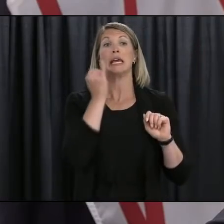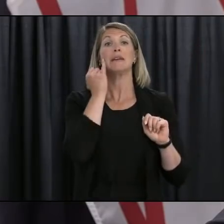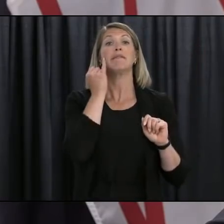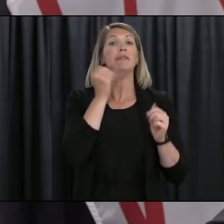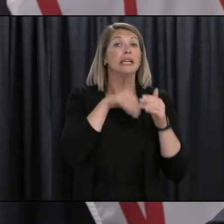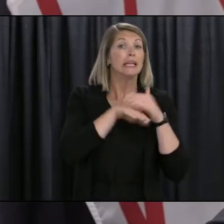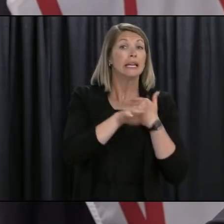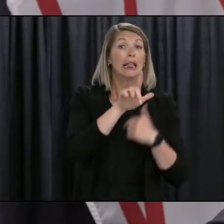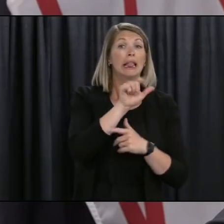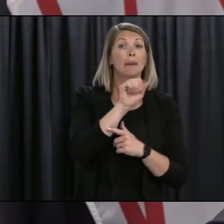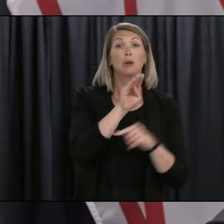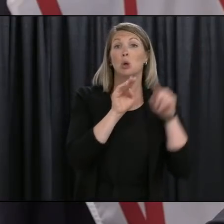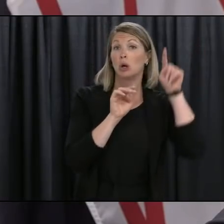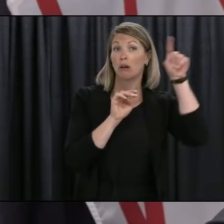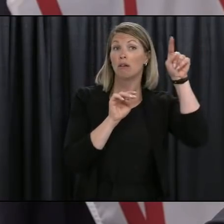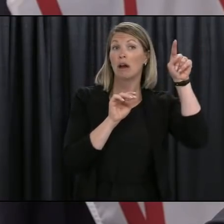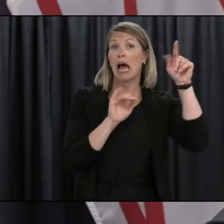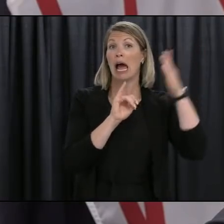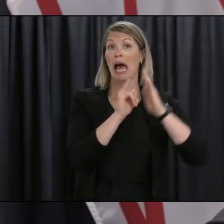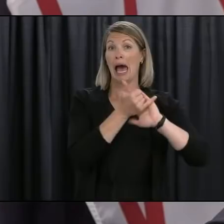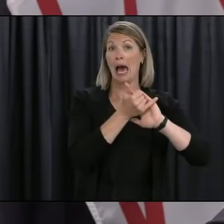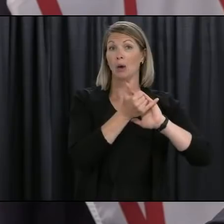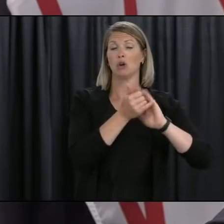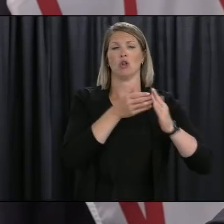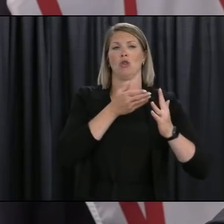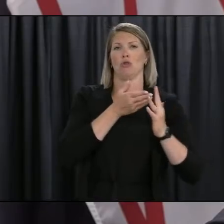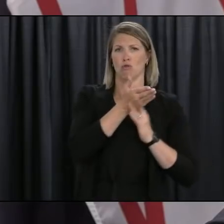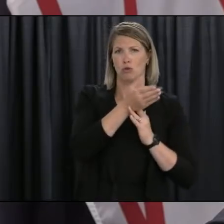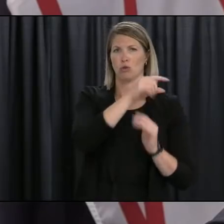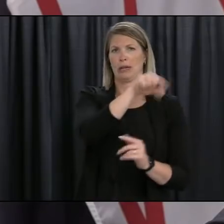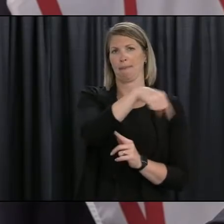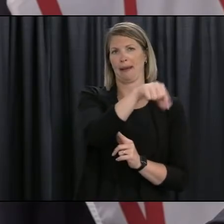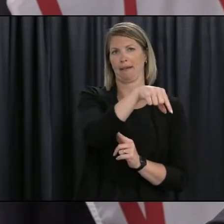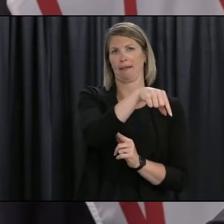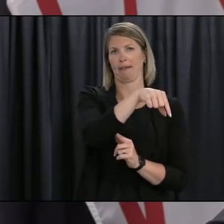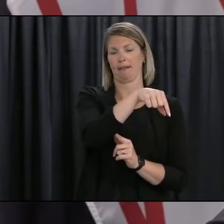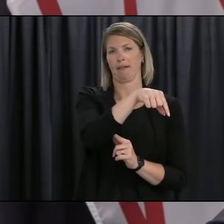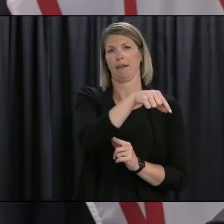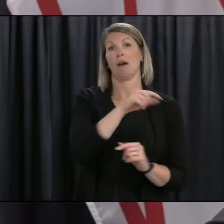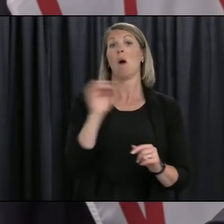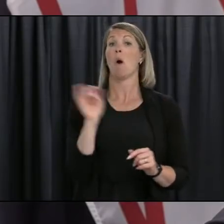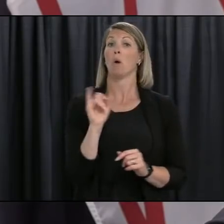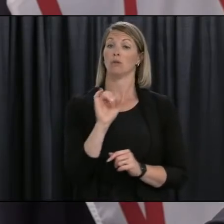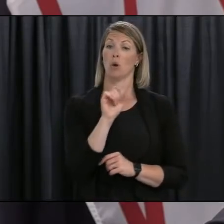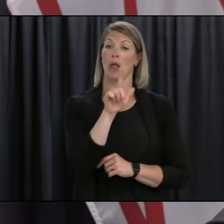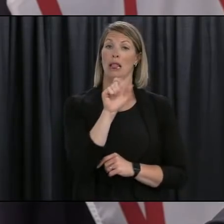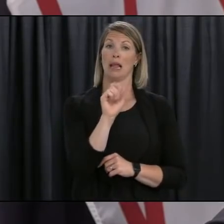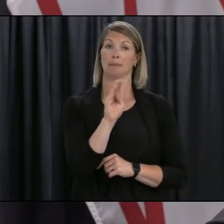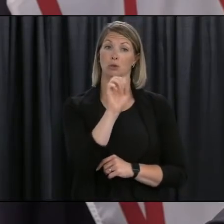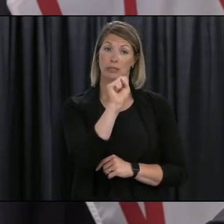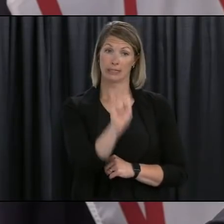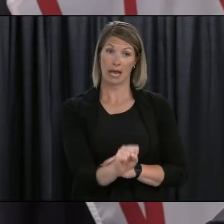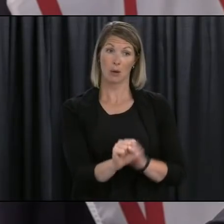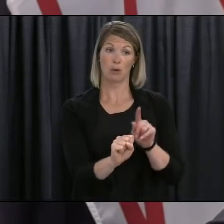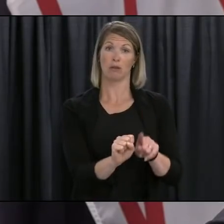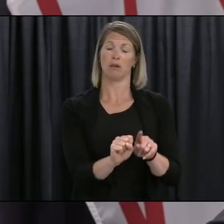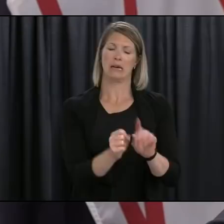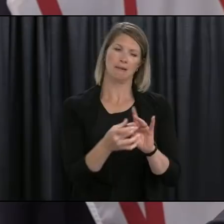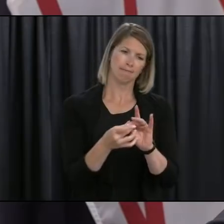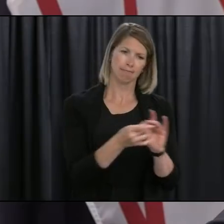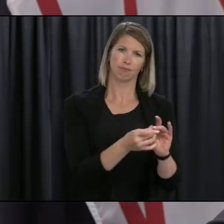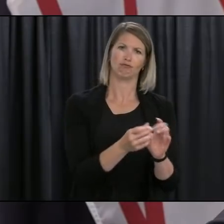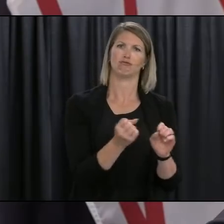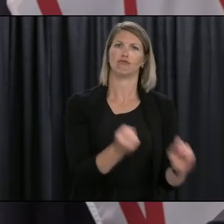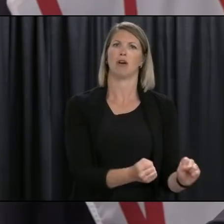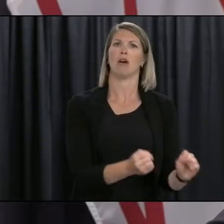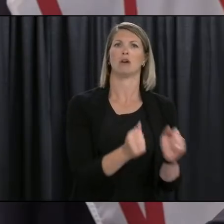then into Labrador South. And in Lab West, there's of course, a history of both commercial and healthcare